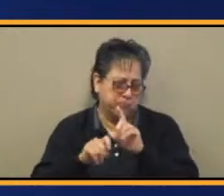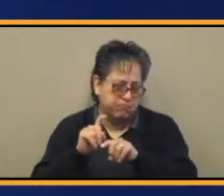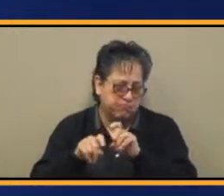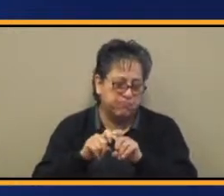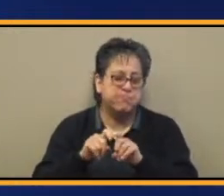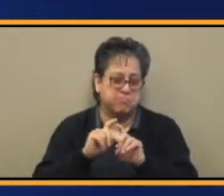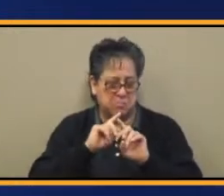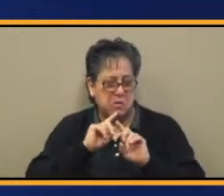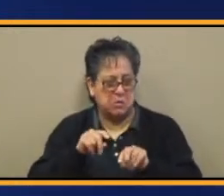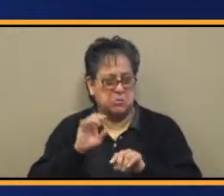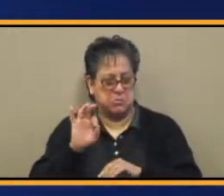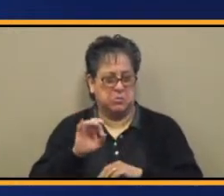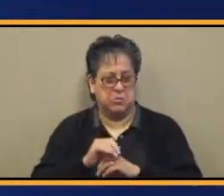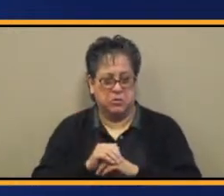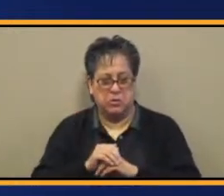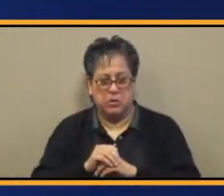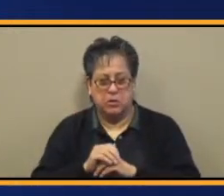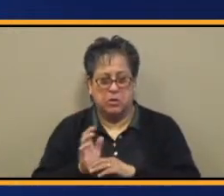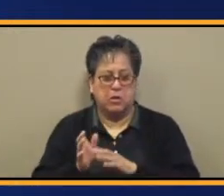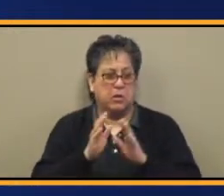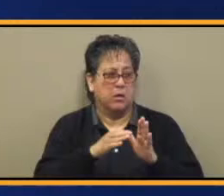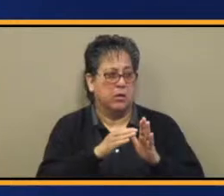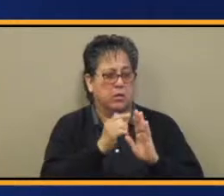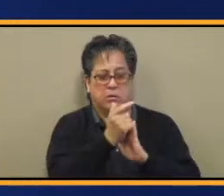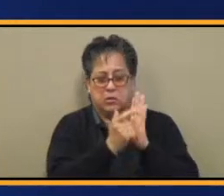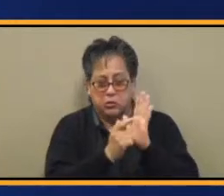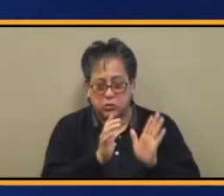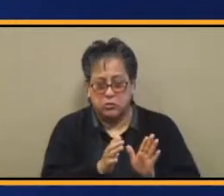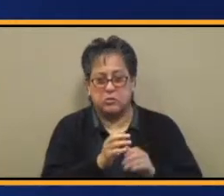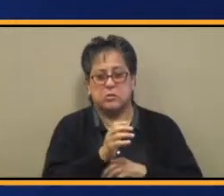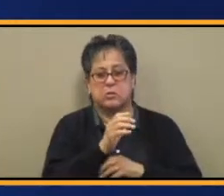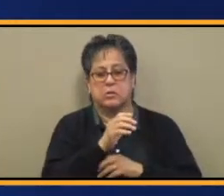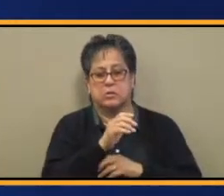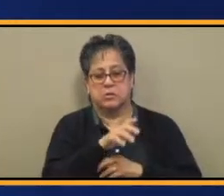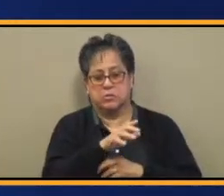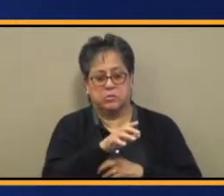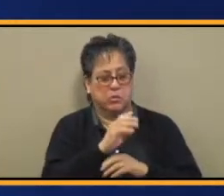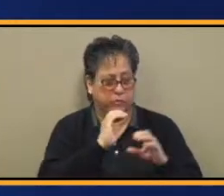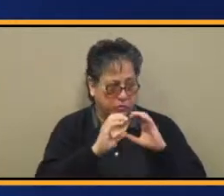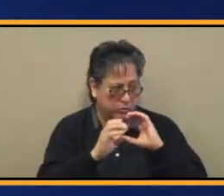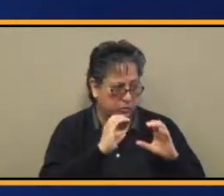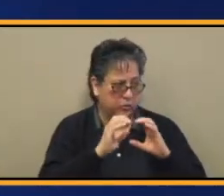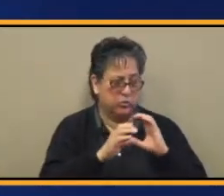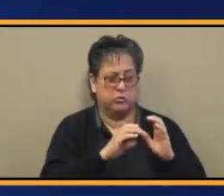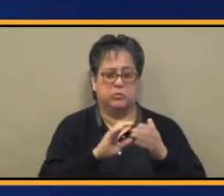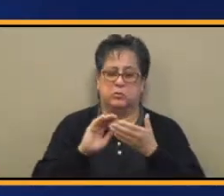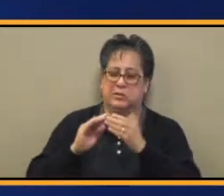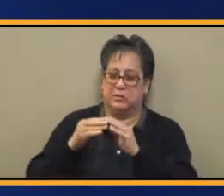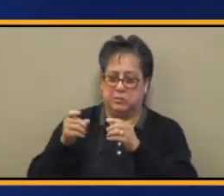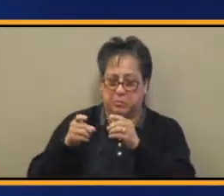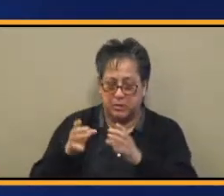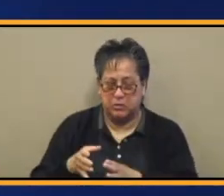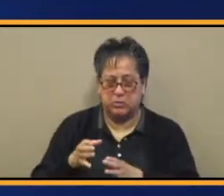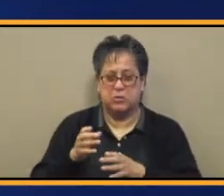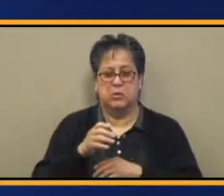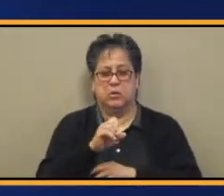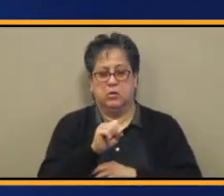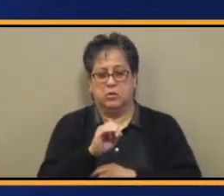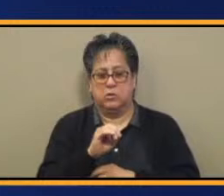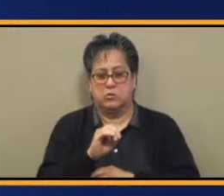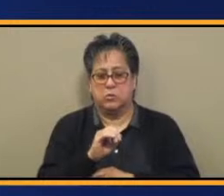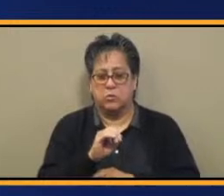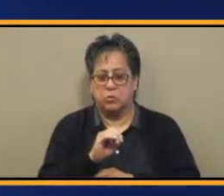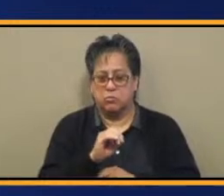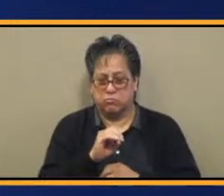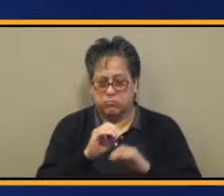and I also met the city attorney, had many different conversations, and city manager, and so I just have